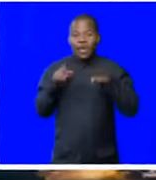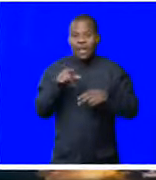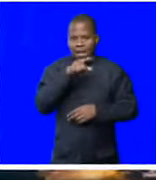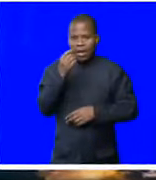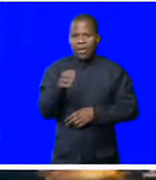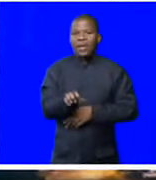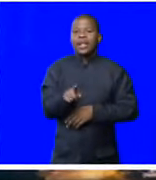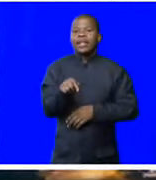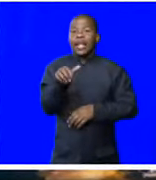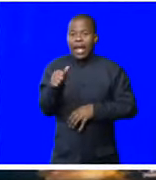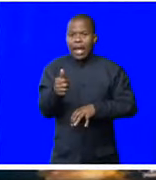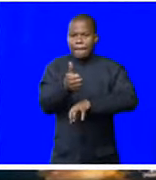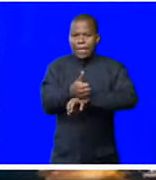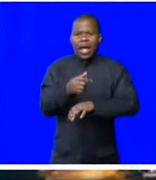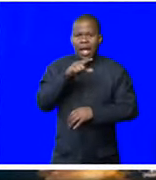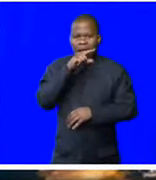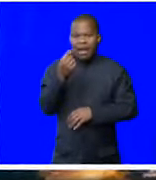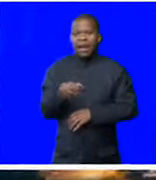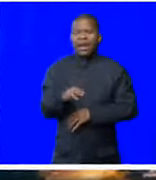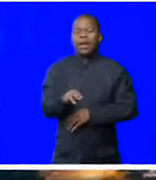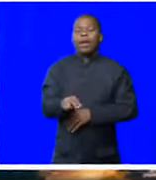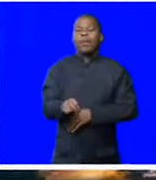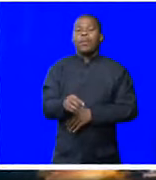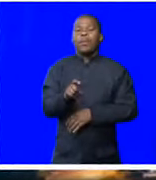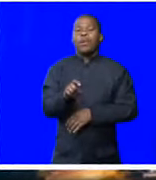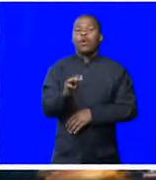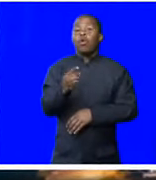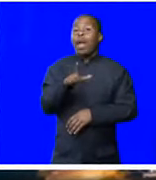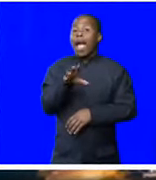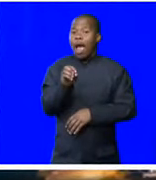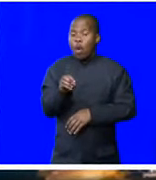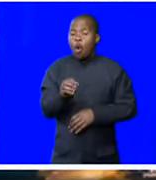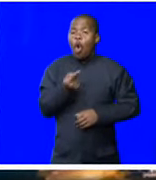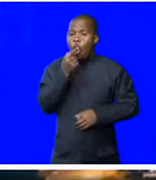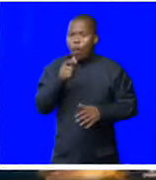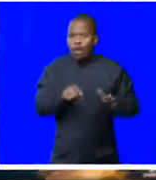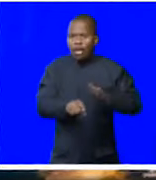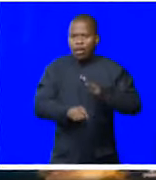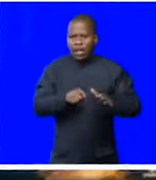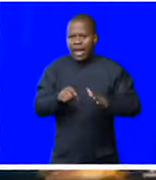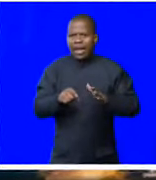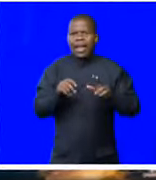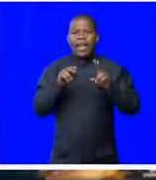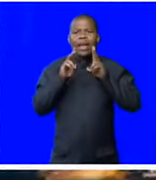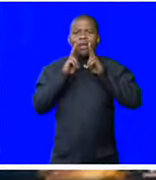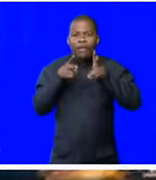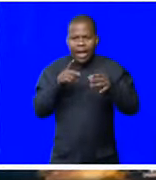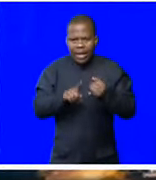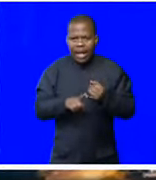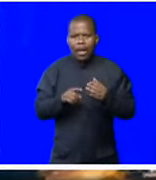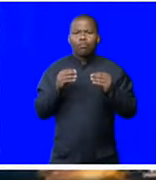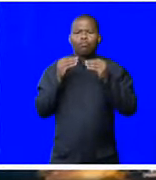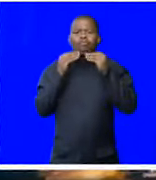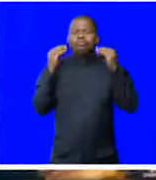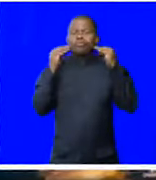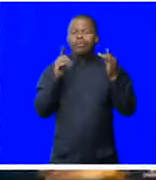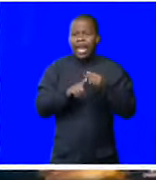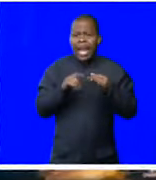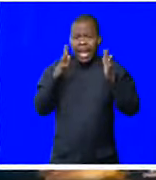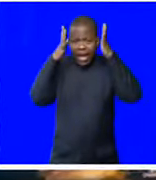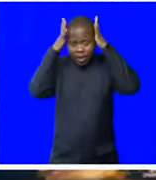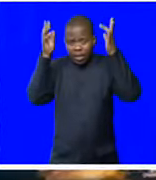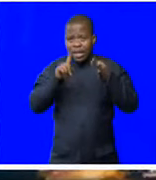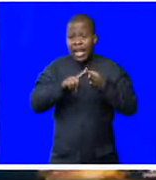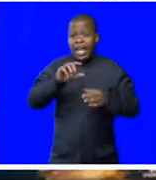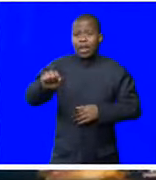Eswatini, Mozambique and Mpumalanga Treeland projects seeks to promote the region as a tourist, trade and investment destination. Ngamalo is